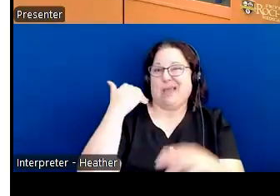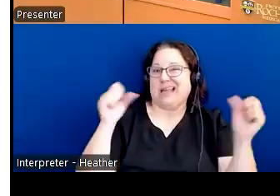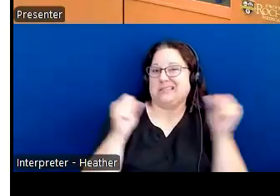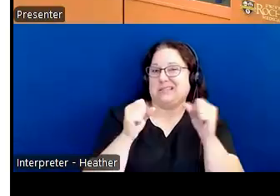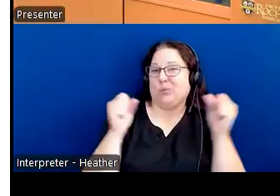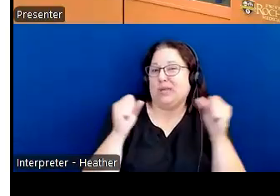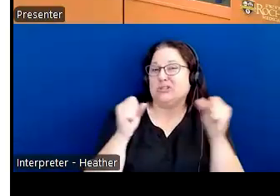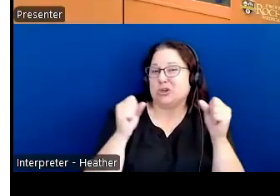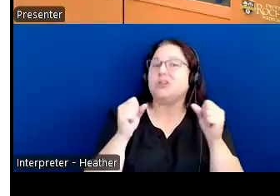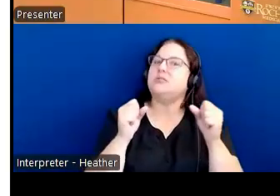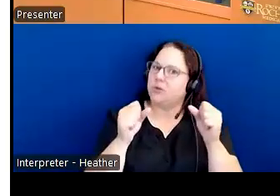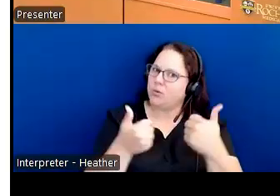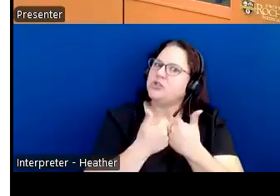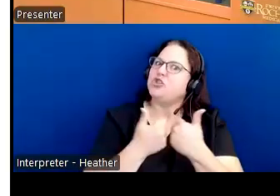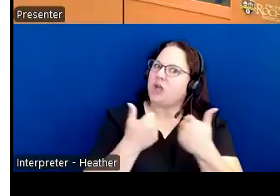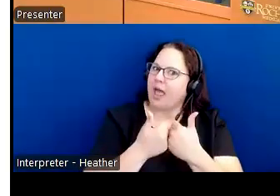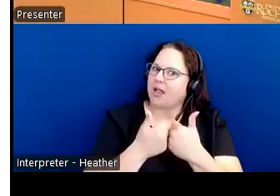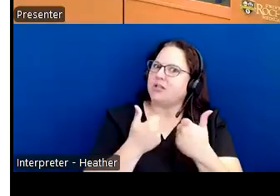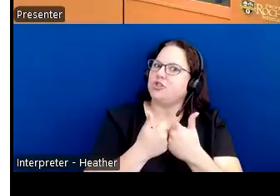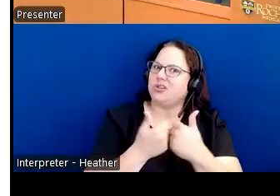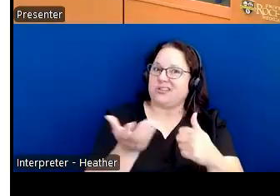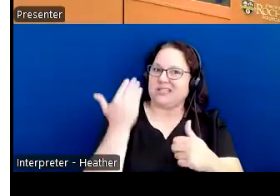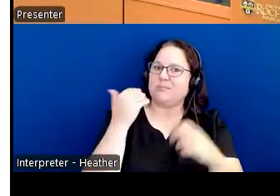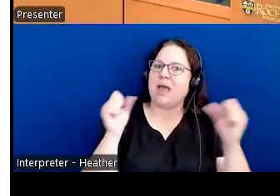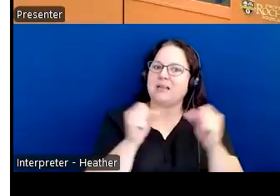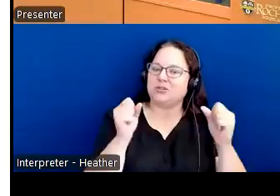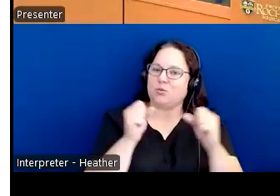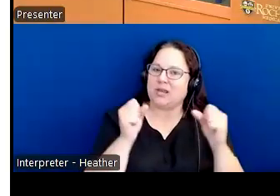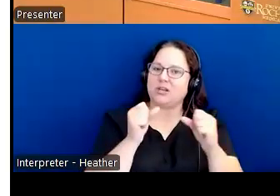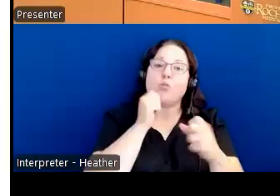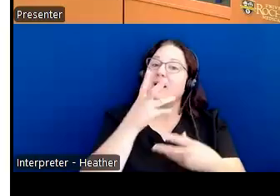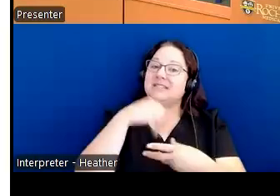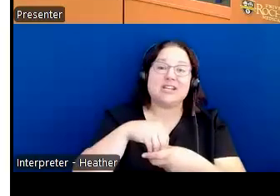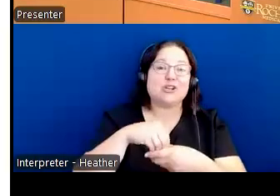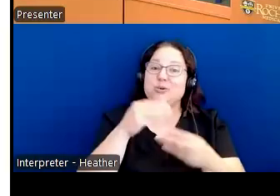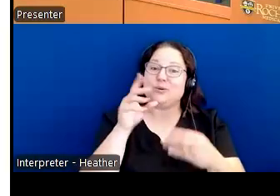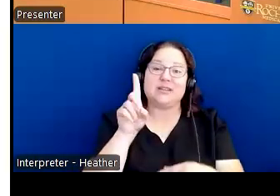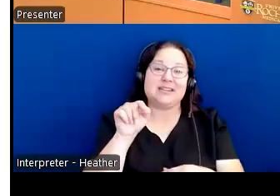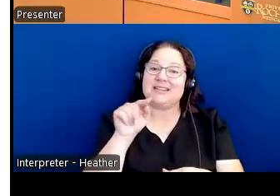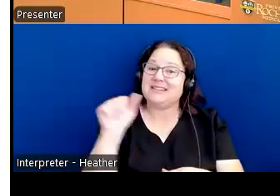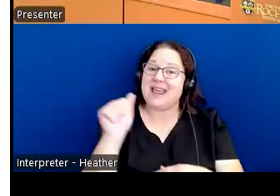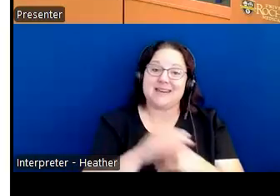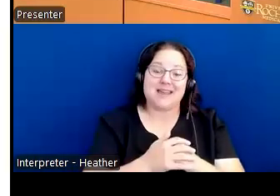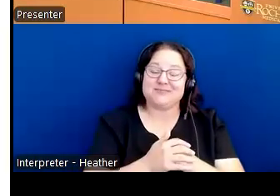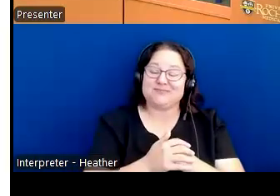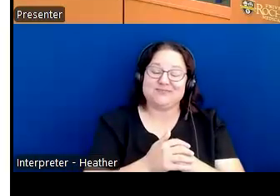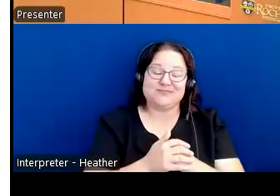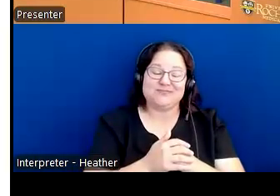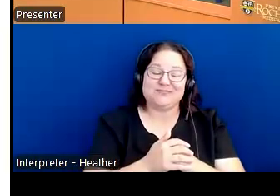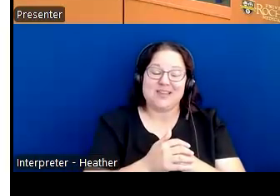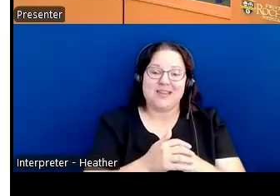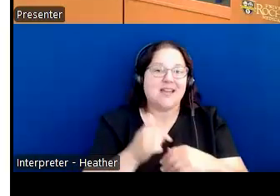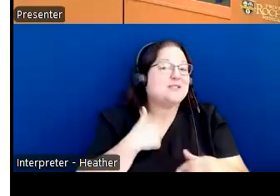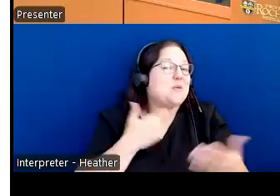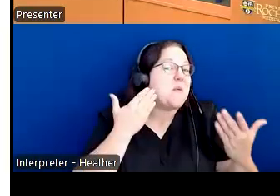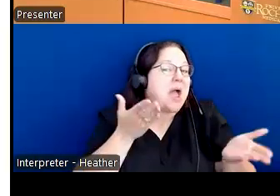more challenging than others. This past winter was not included in the data. So I don't know, like maybe if we get another